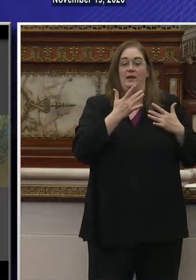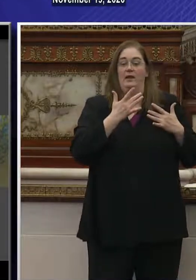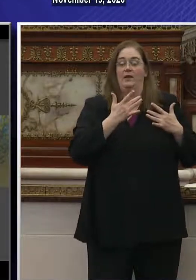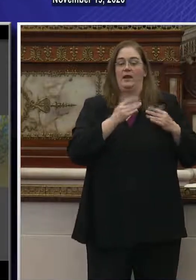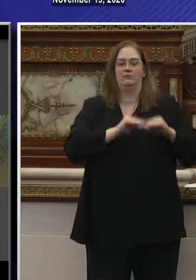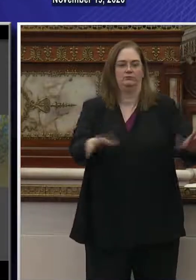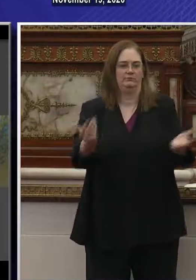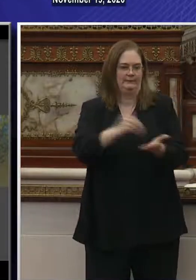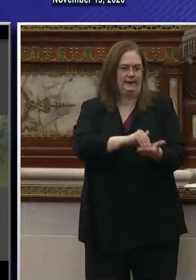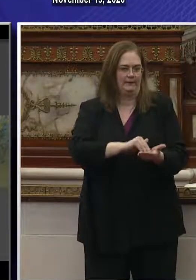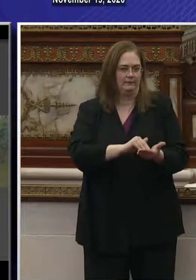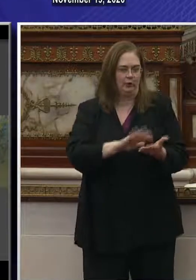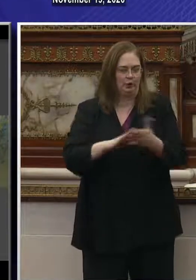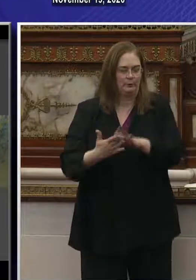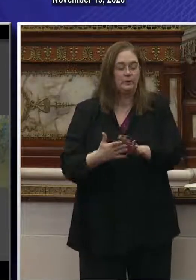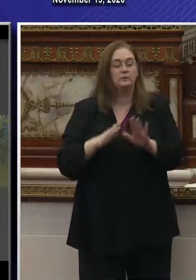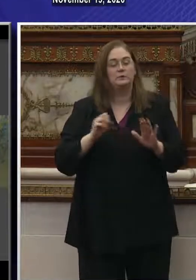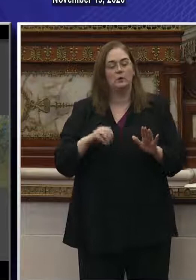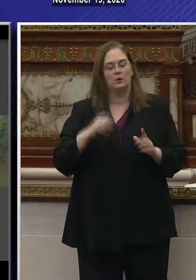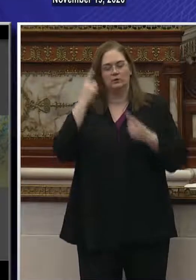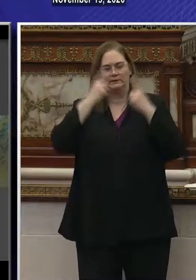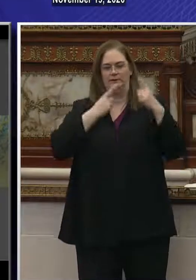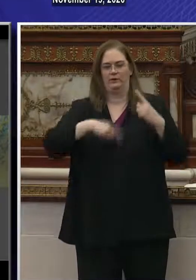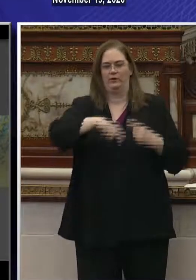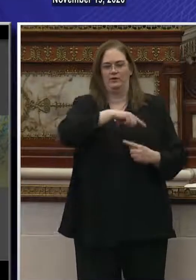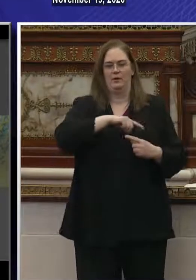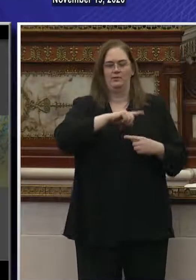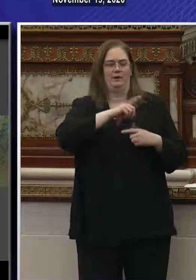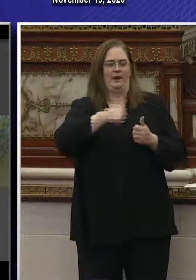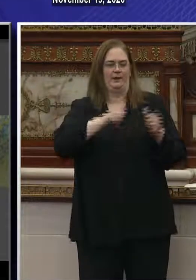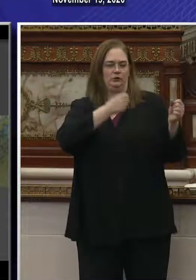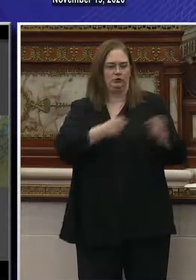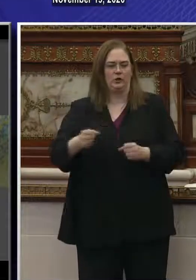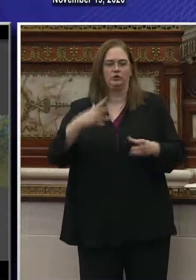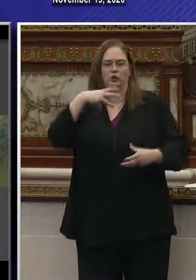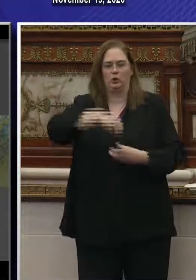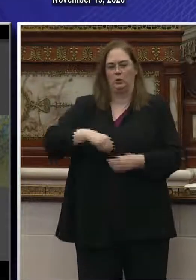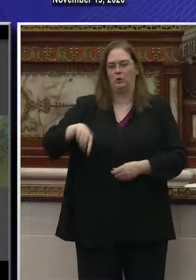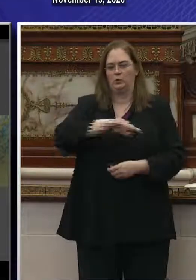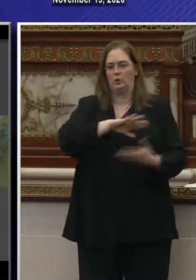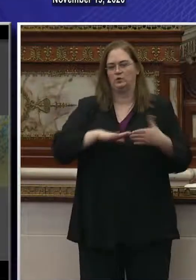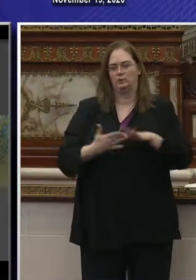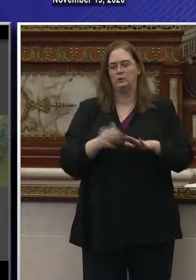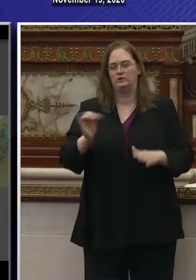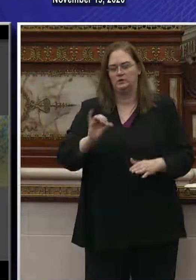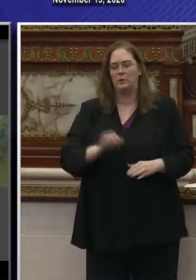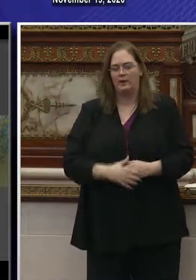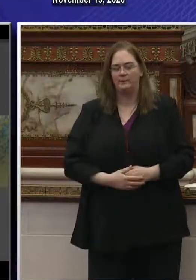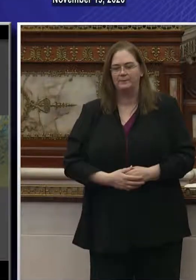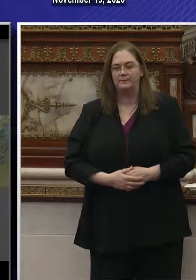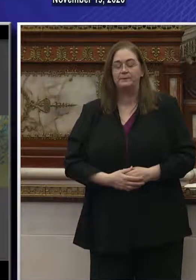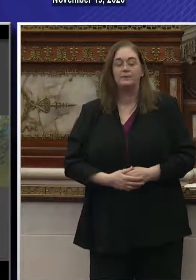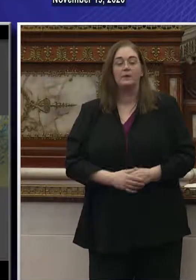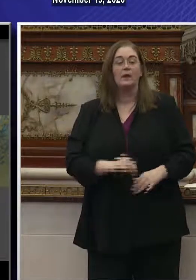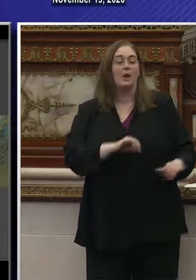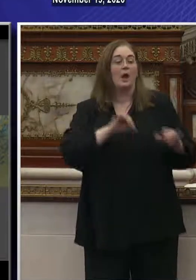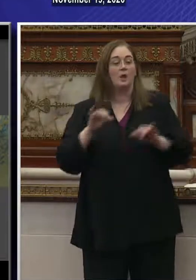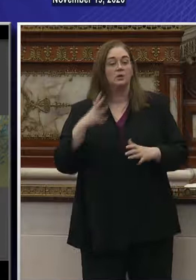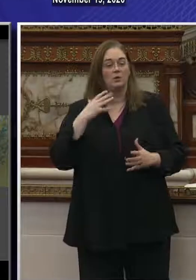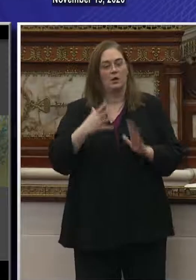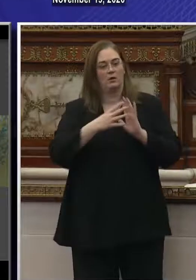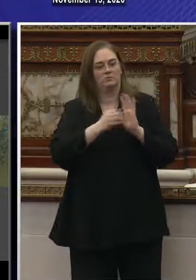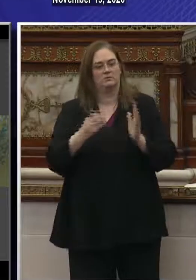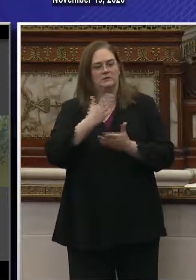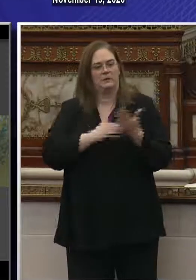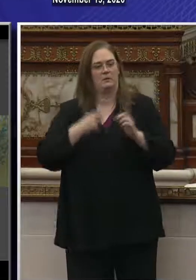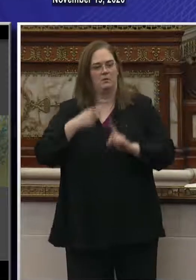I want to make a plea that we keep them in mind, and any strategy we come up with should include those communities as well. I also want to echo